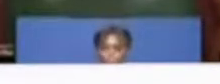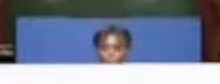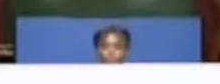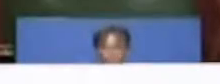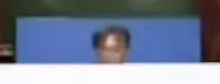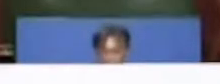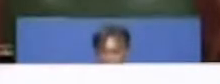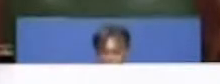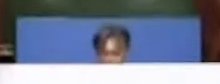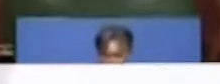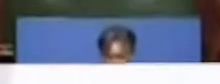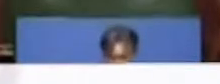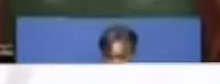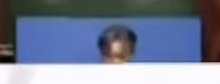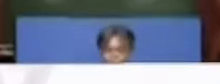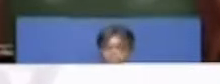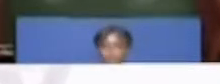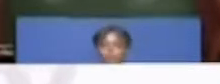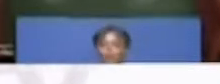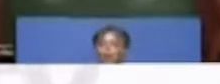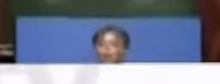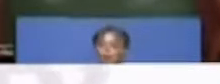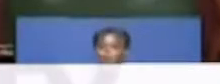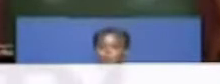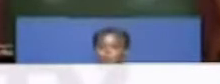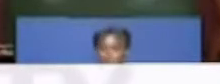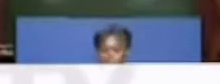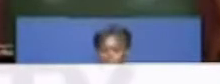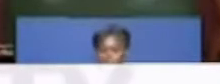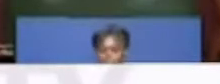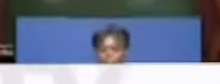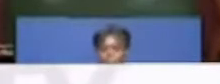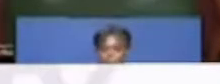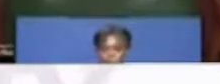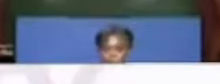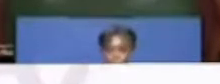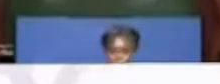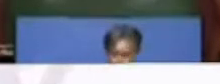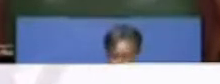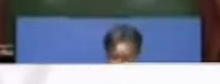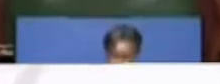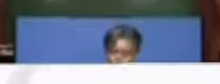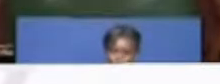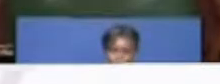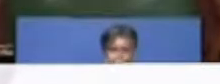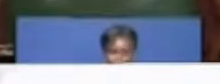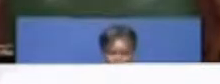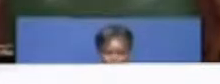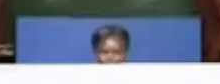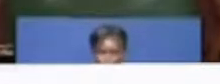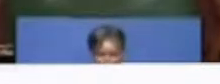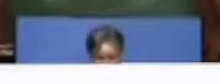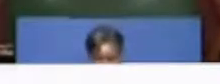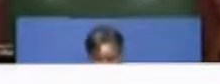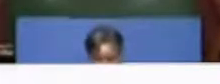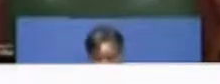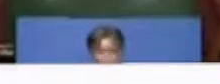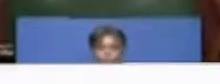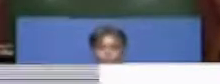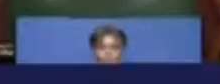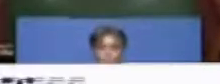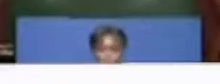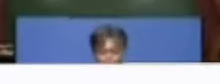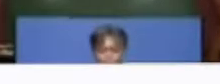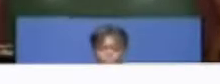settlements, I ordered for the establishment of 15 fully fledged health